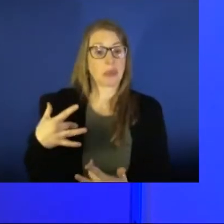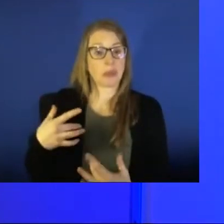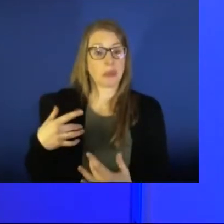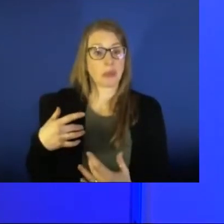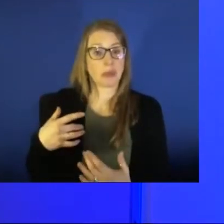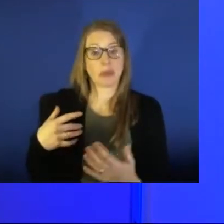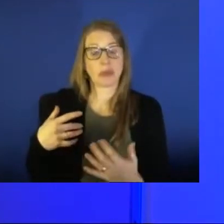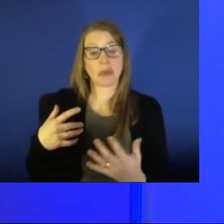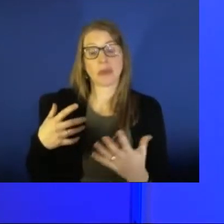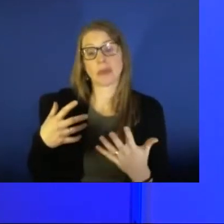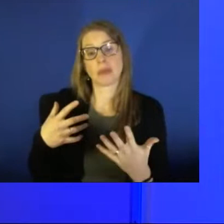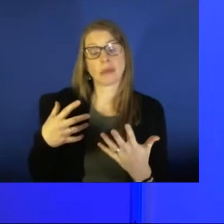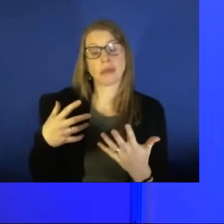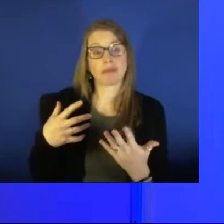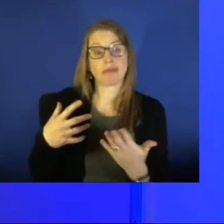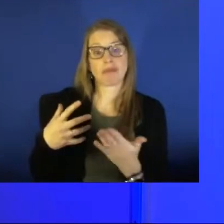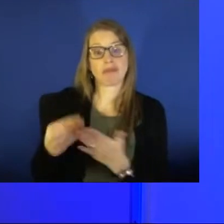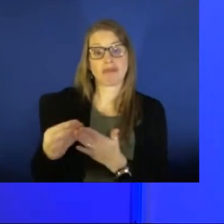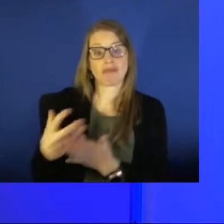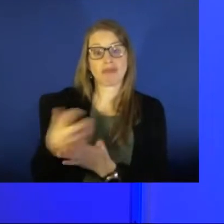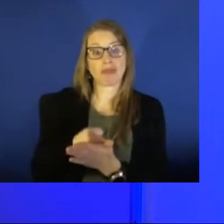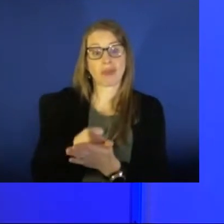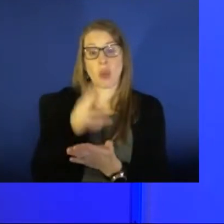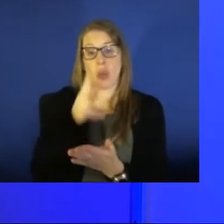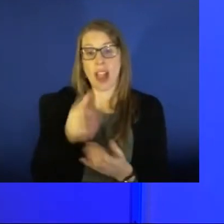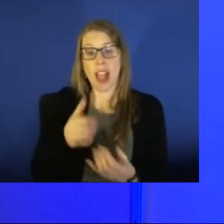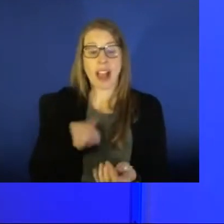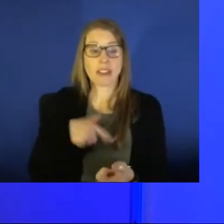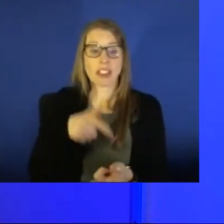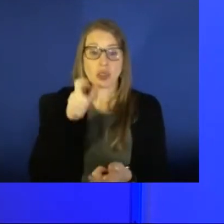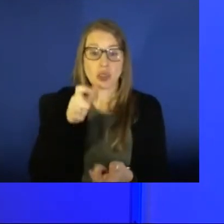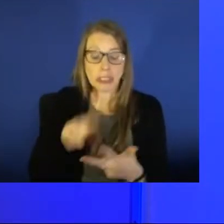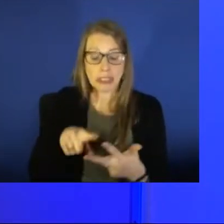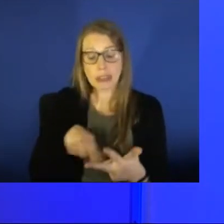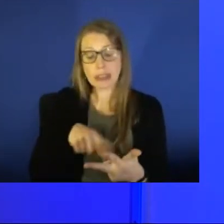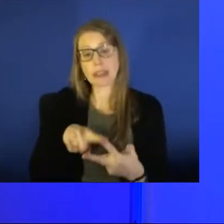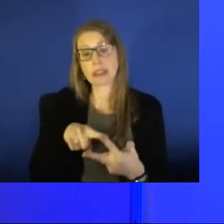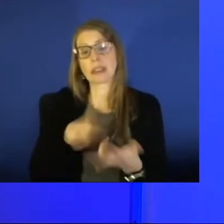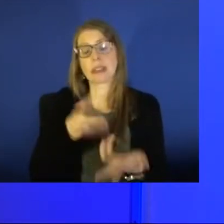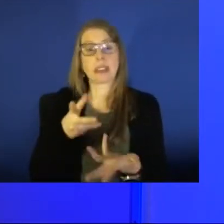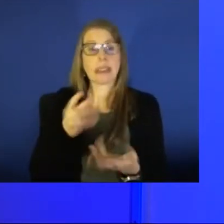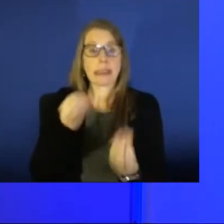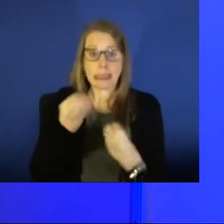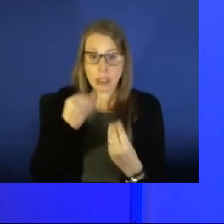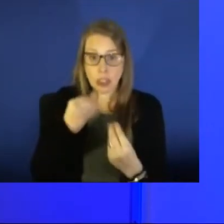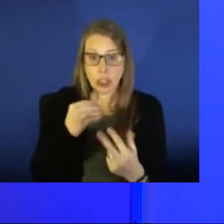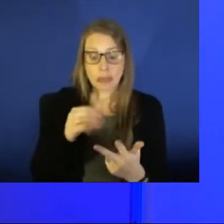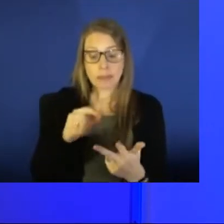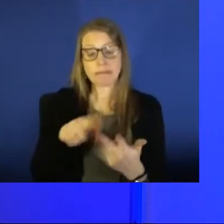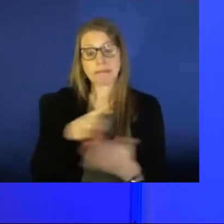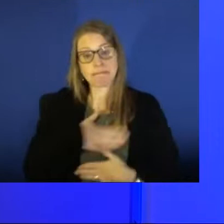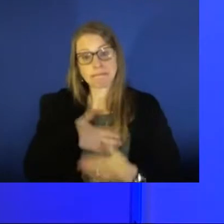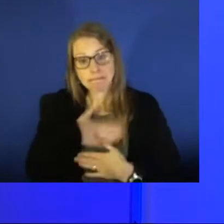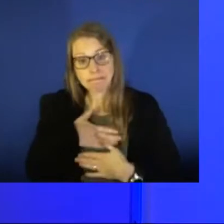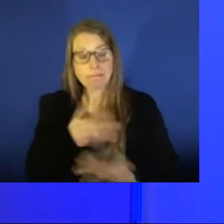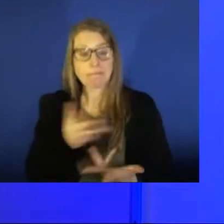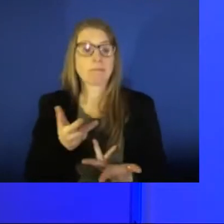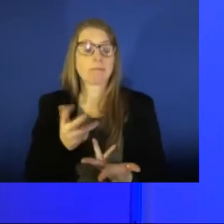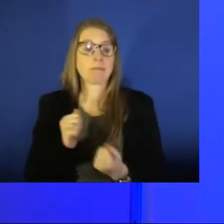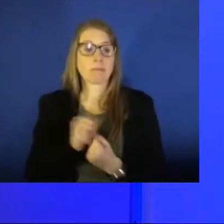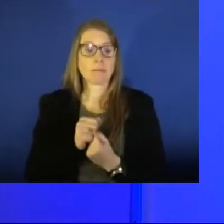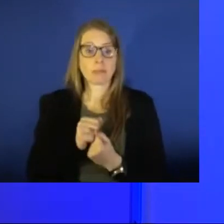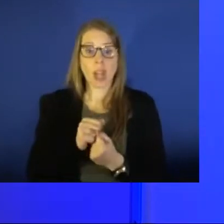event. You'll come, there'll be cocktails, there'll be a dinner, there'll be auctions, there'll be entertainment. And the money